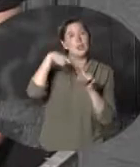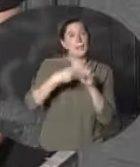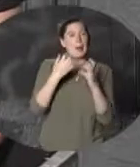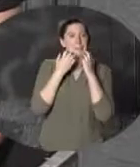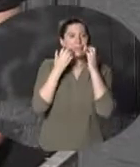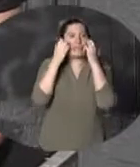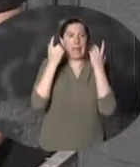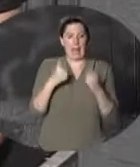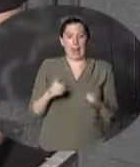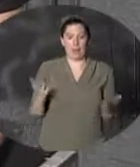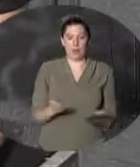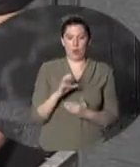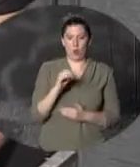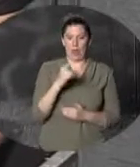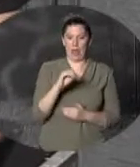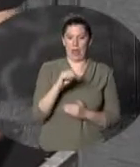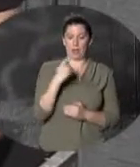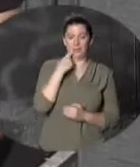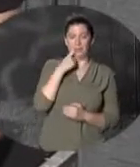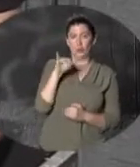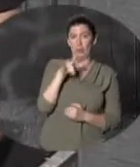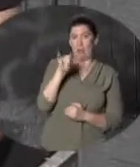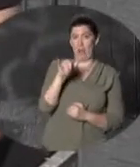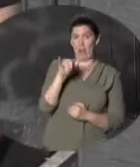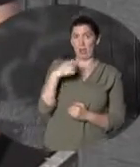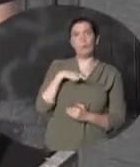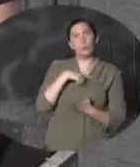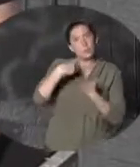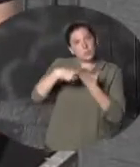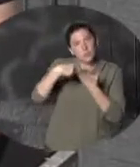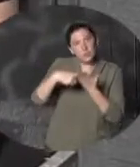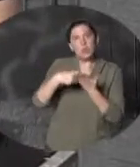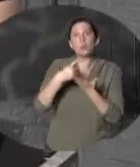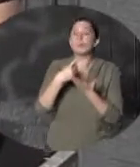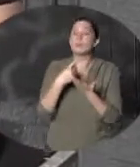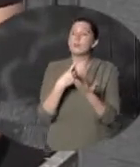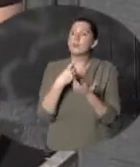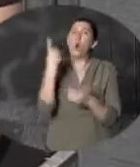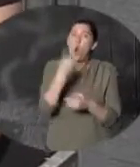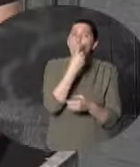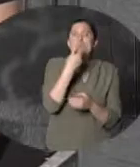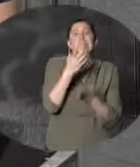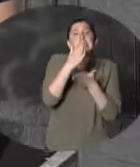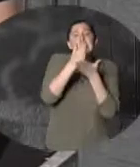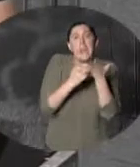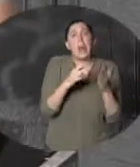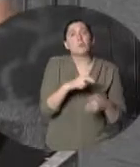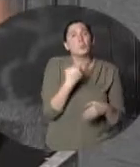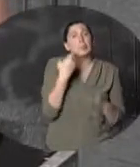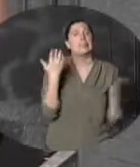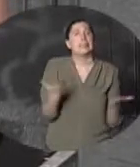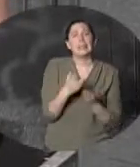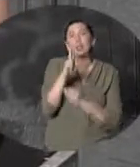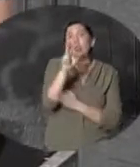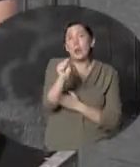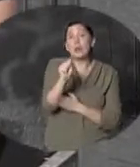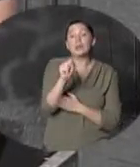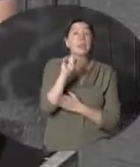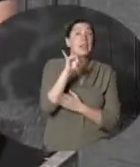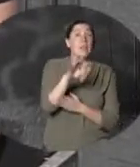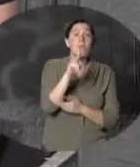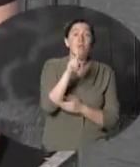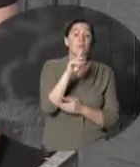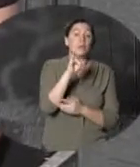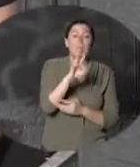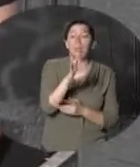we had here in Ohio in July and talking as we did about how we'll always be at risk in the United States, whether it's because people are